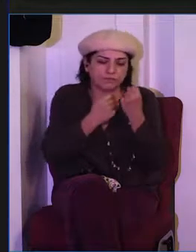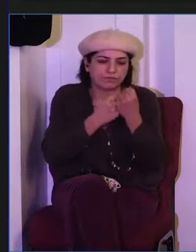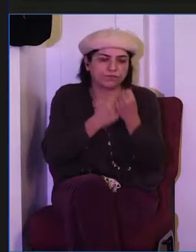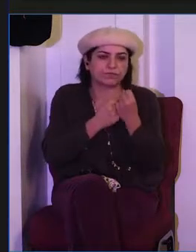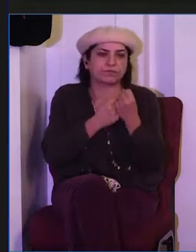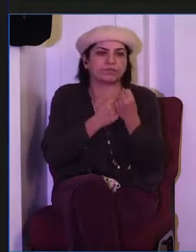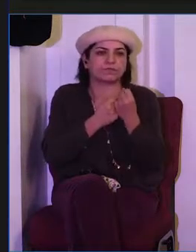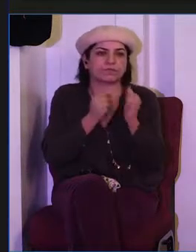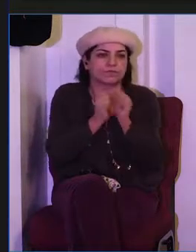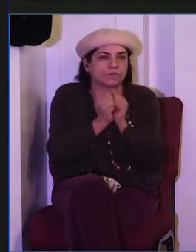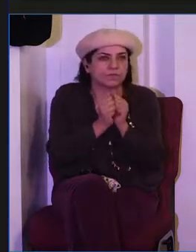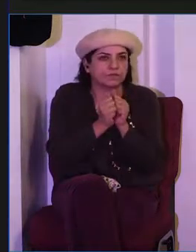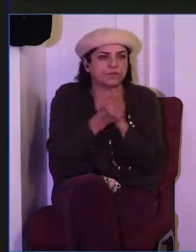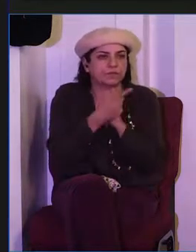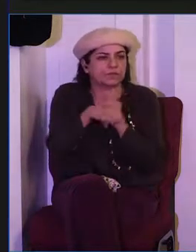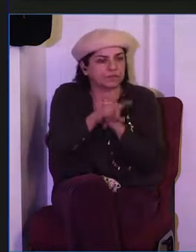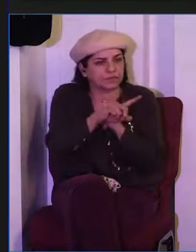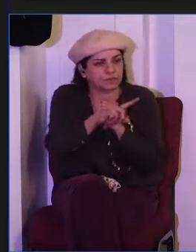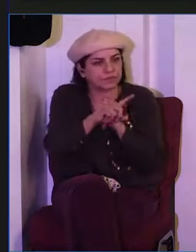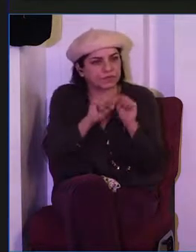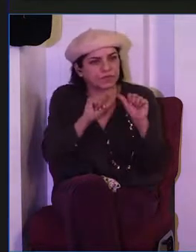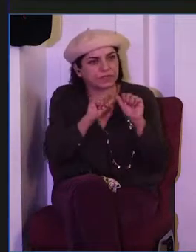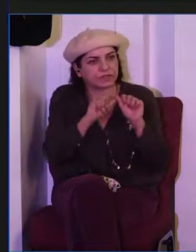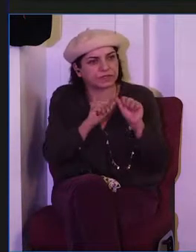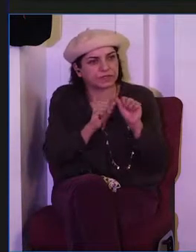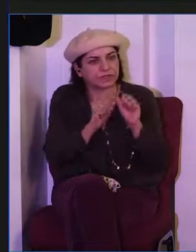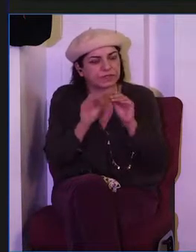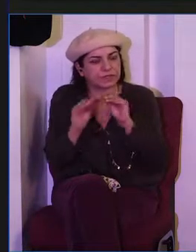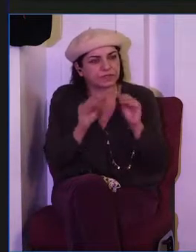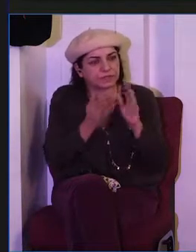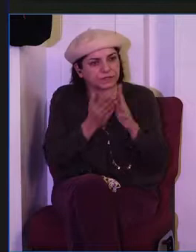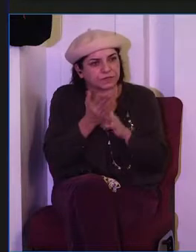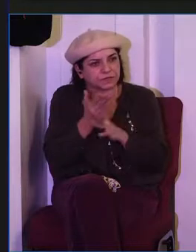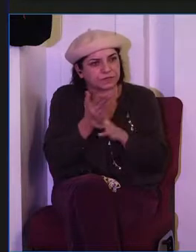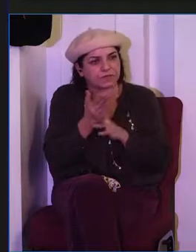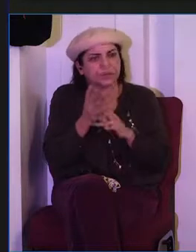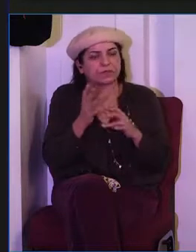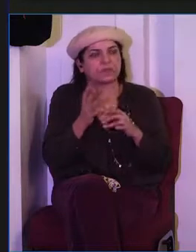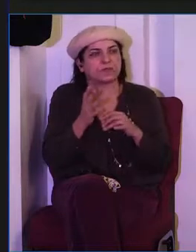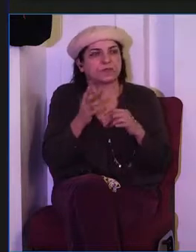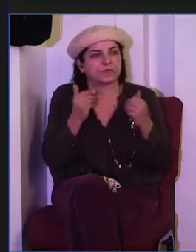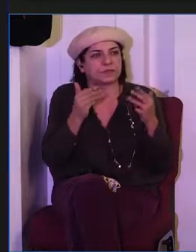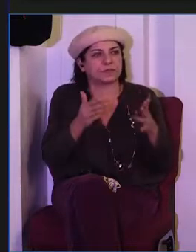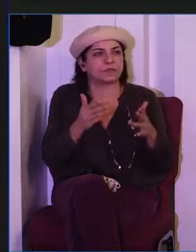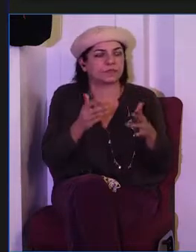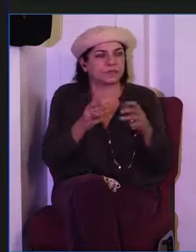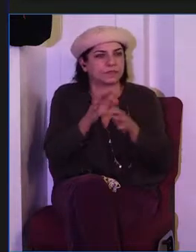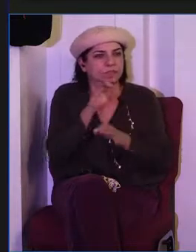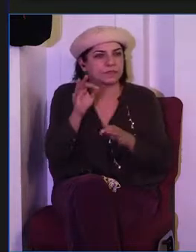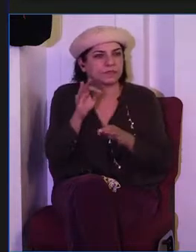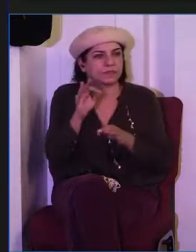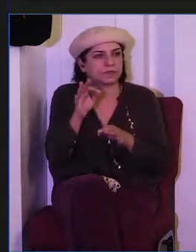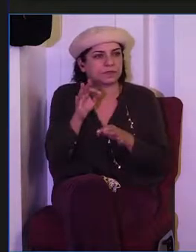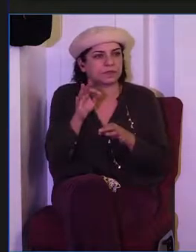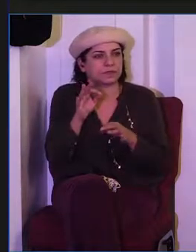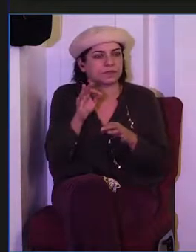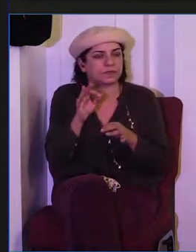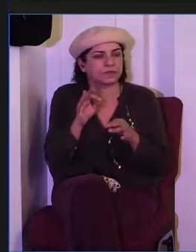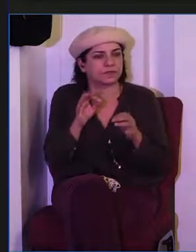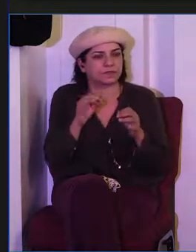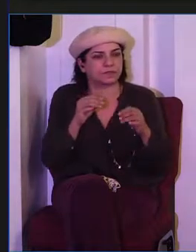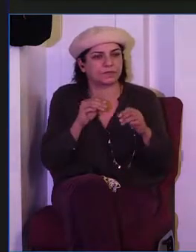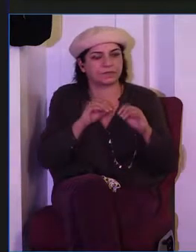Continue to move through them and let your spirit use them wherever they are. Because these are your people and there's